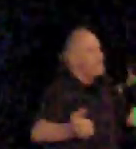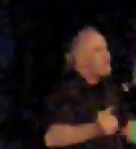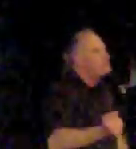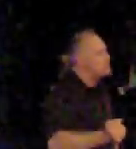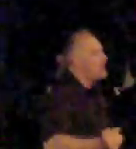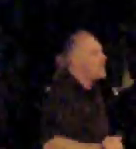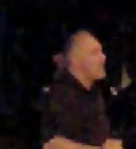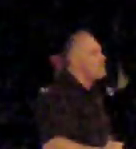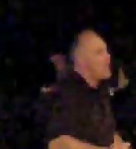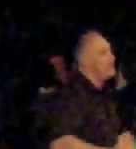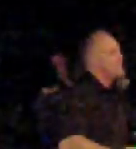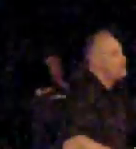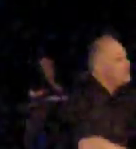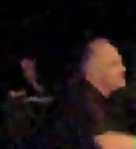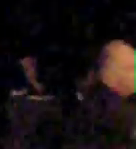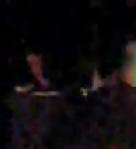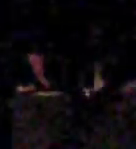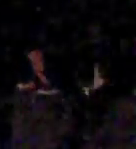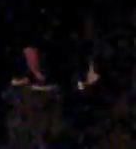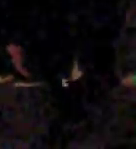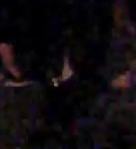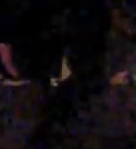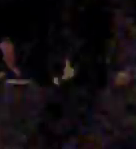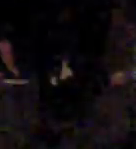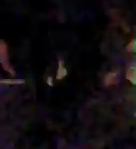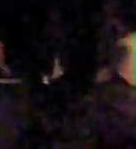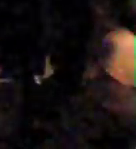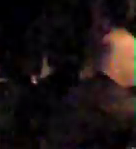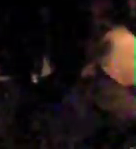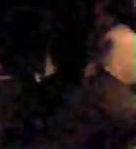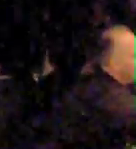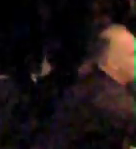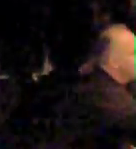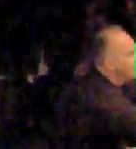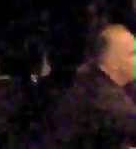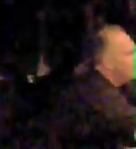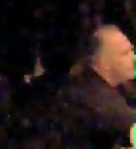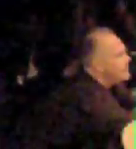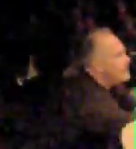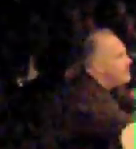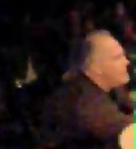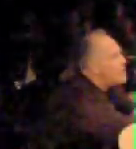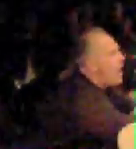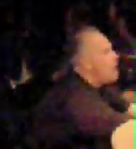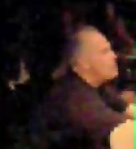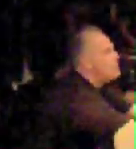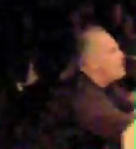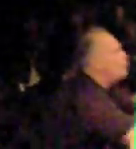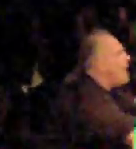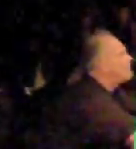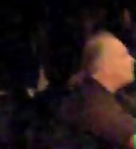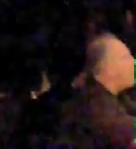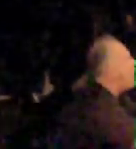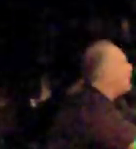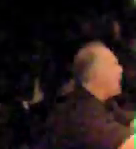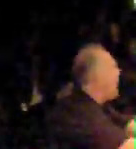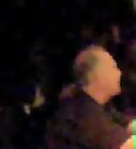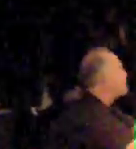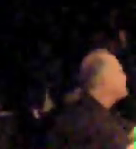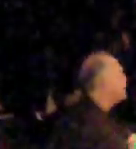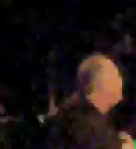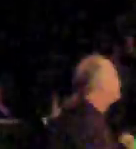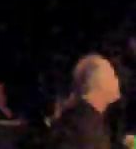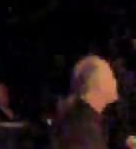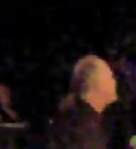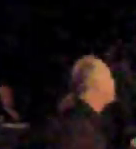peak, each glad I made it. Here's my hand. Each heartbeat wrapped around the